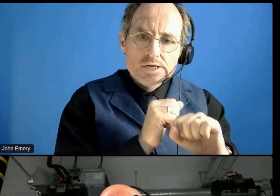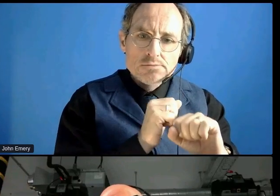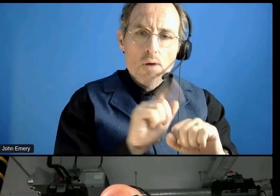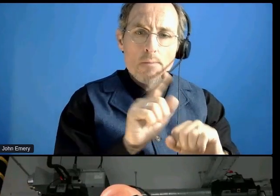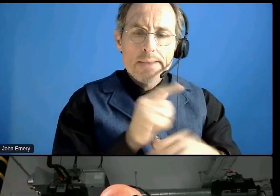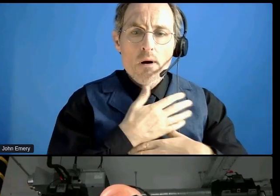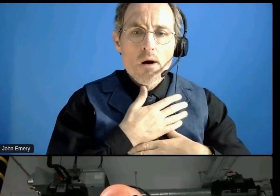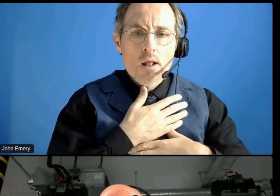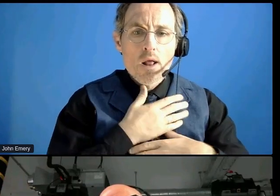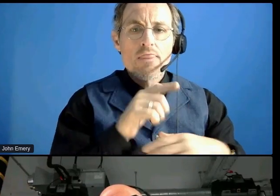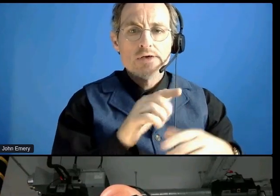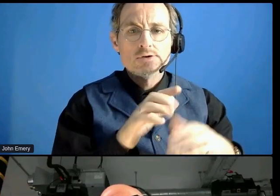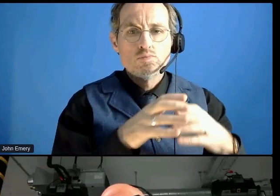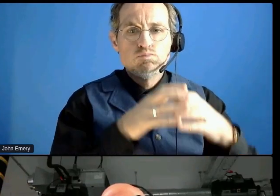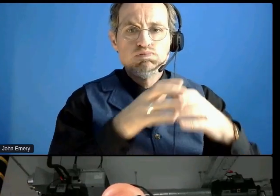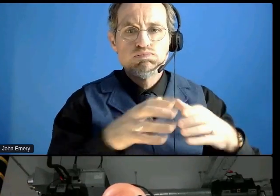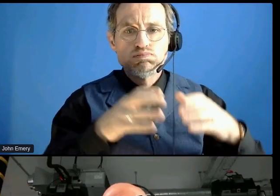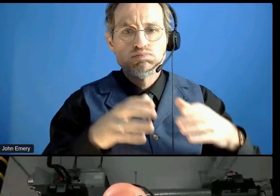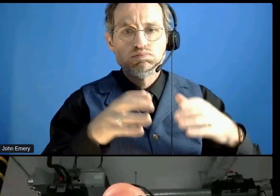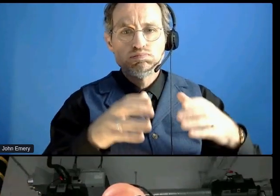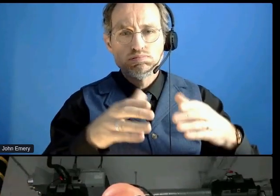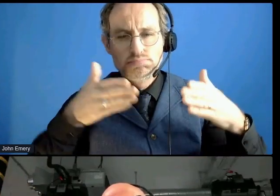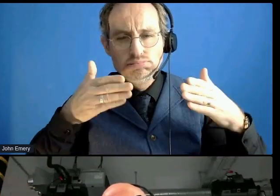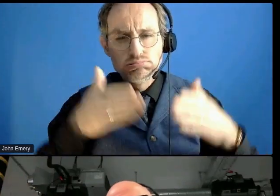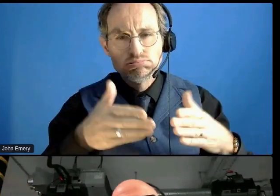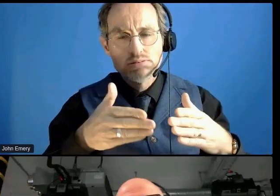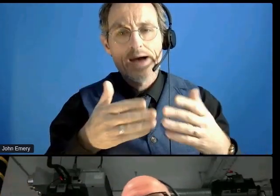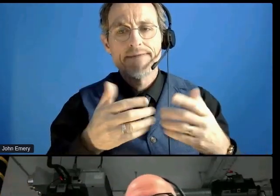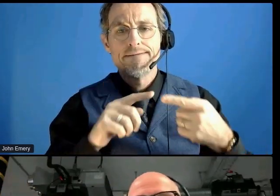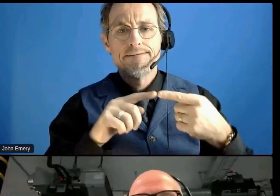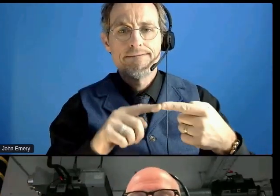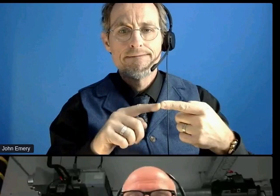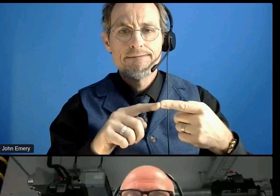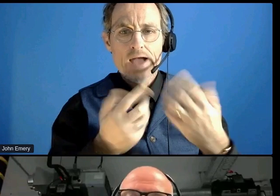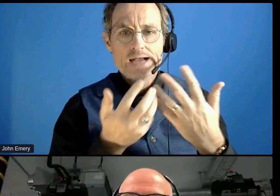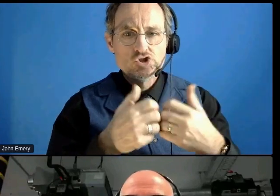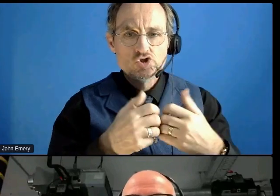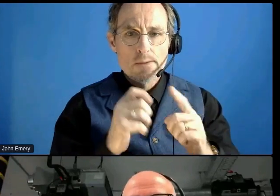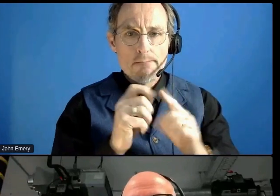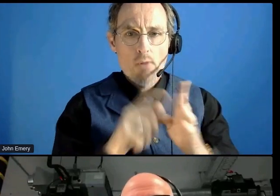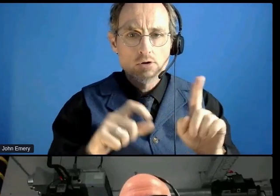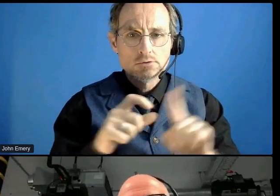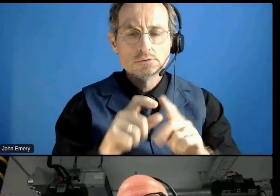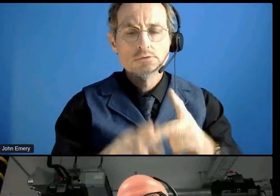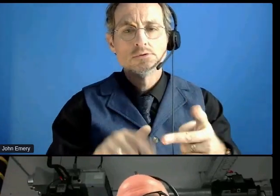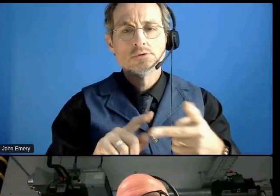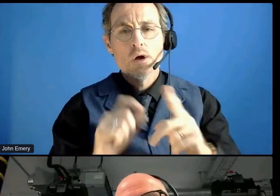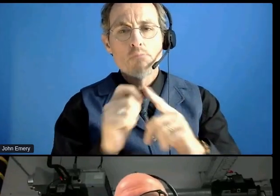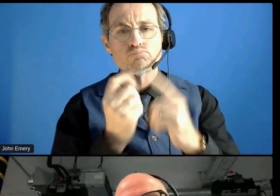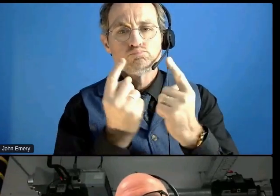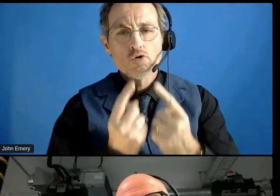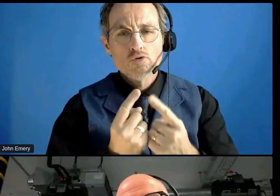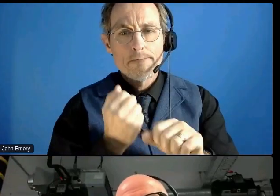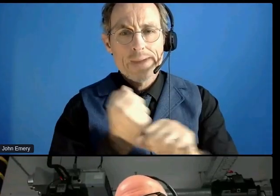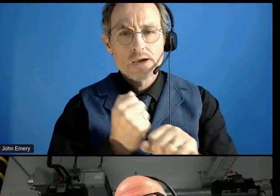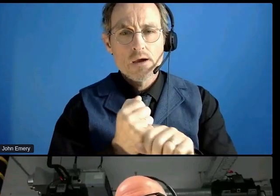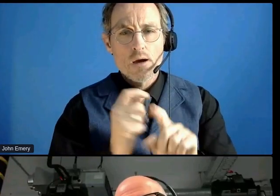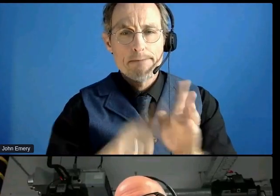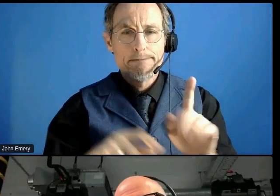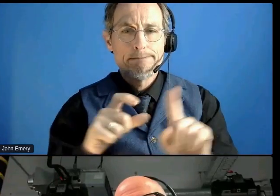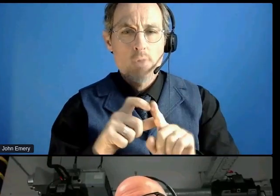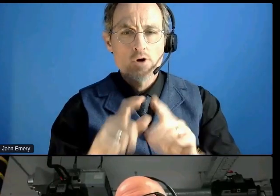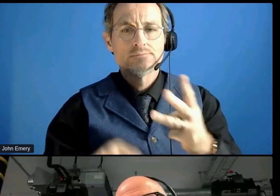week, thinking about their role as government in implementing, policing the legislation, not necessarily